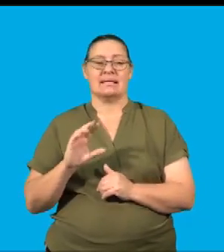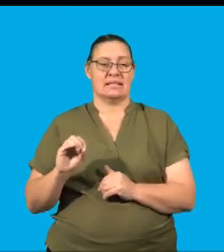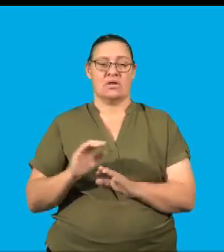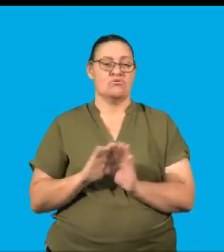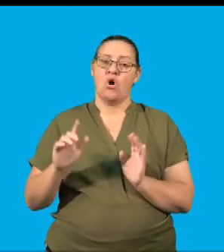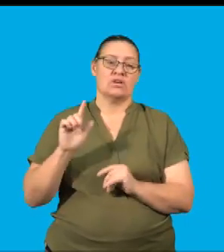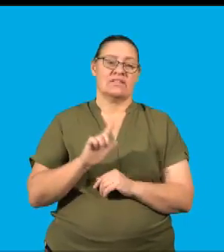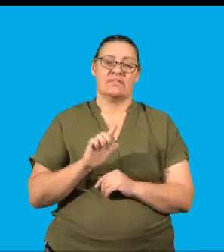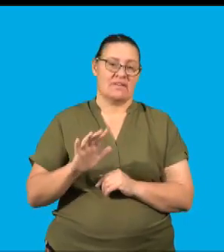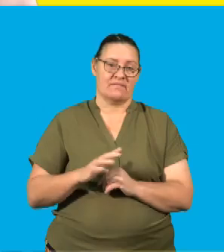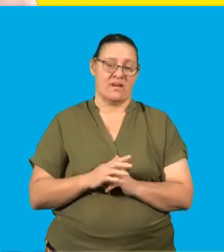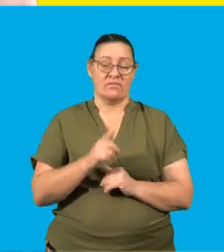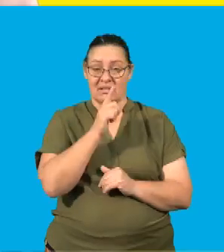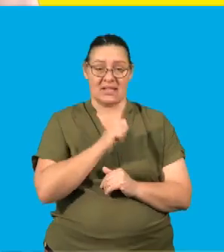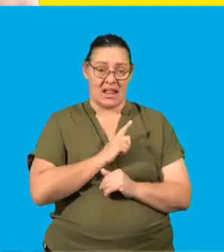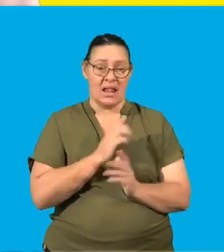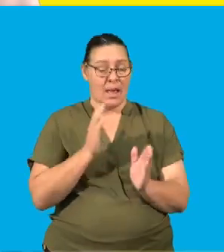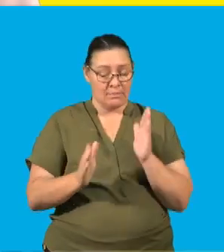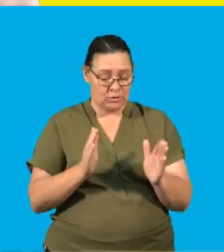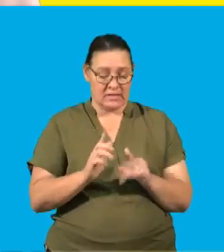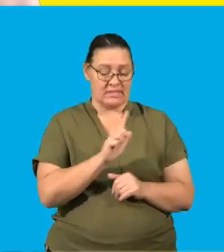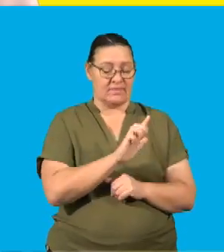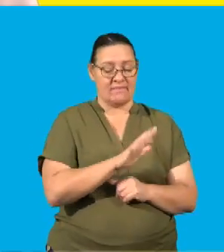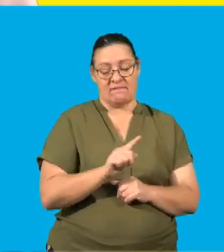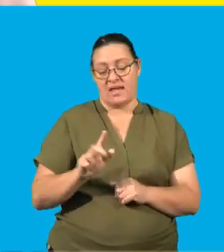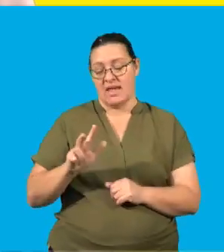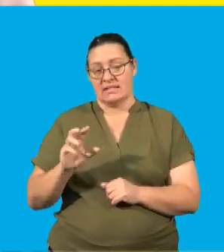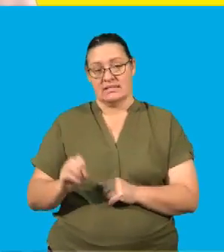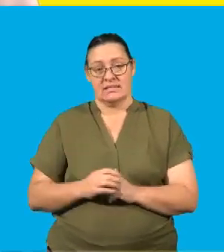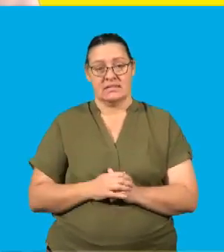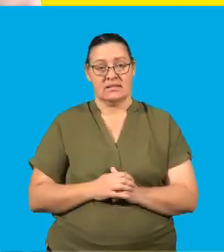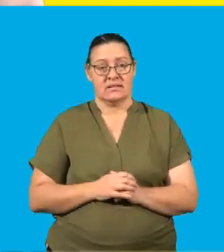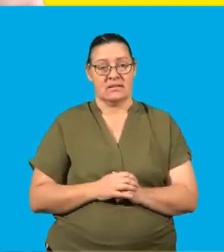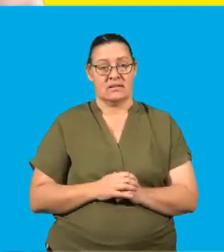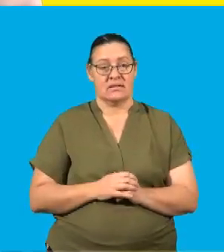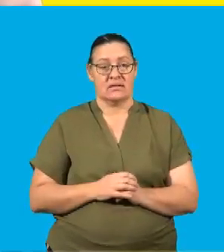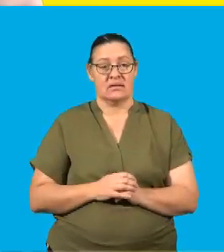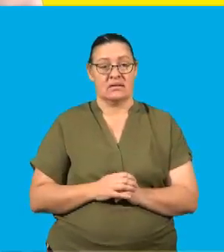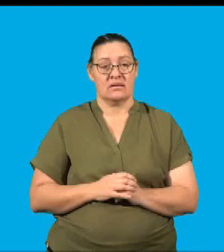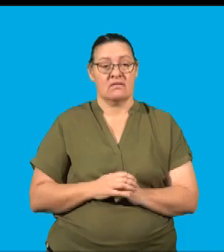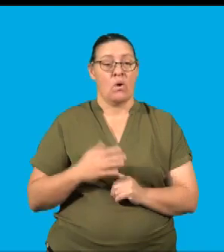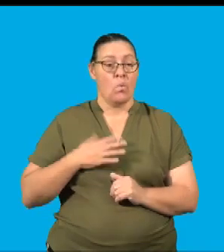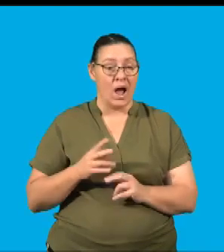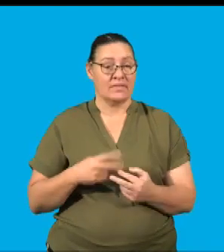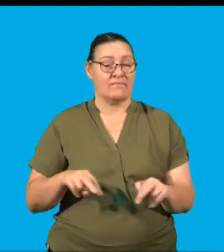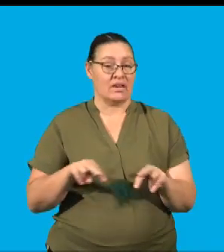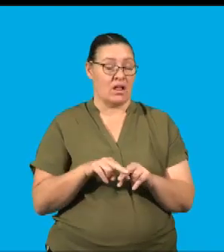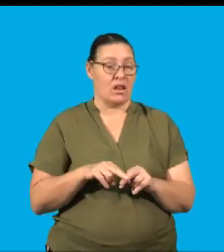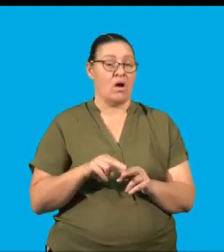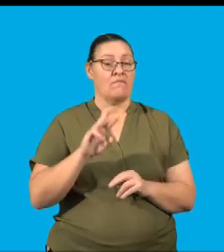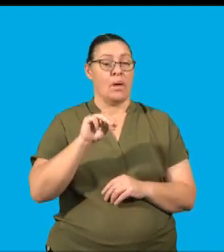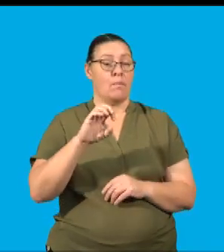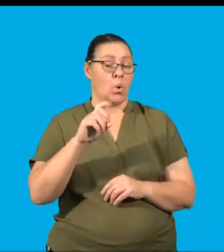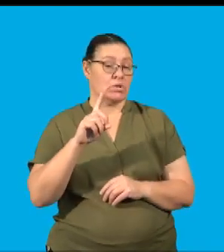not 75. They told us that it is between 75 and 80. So if we want the value of